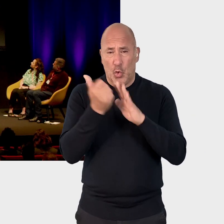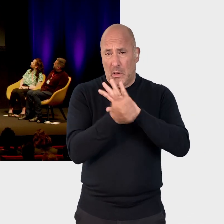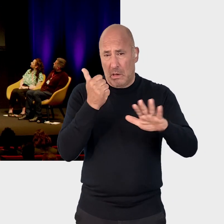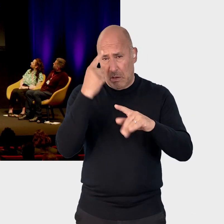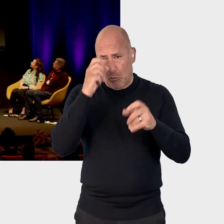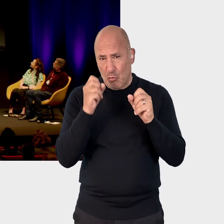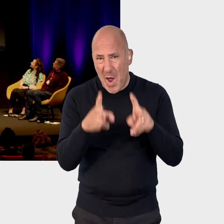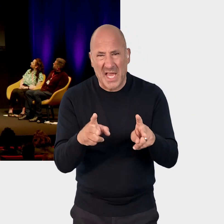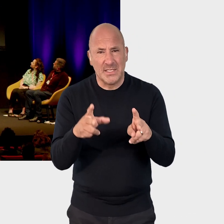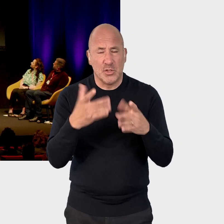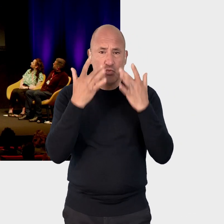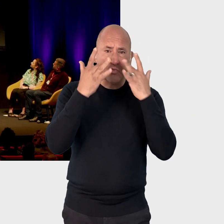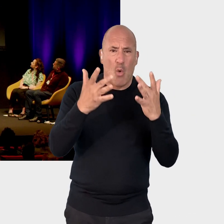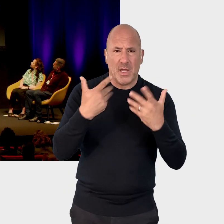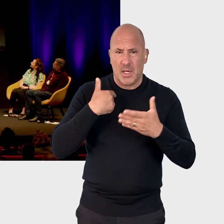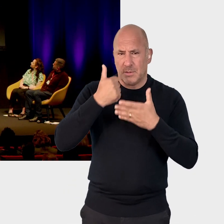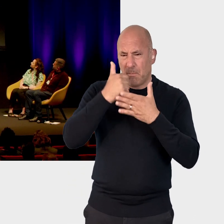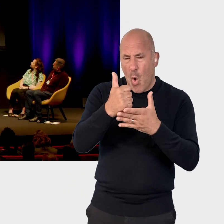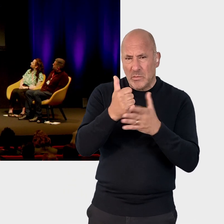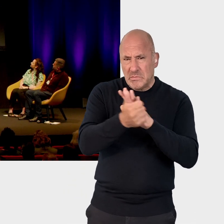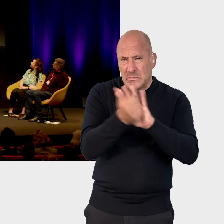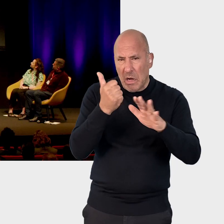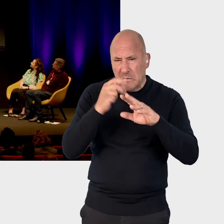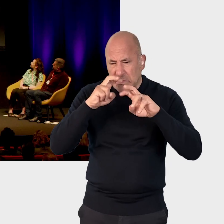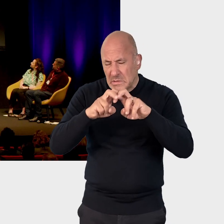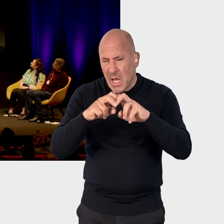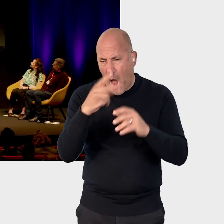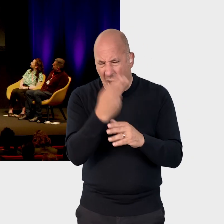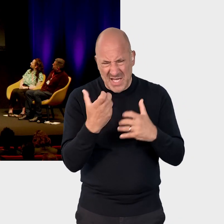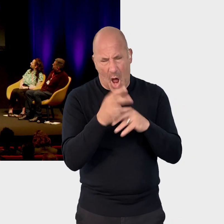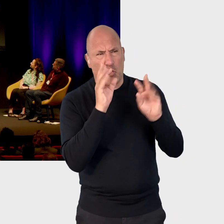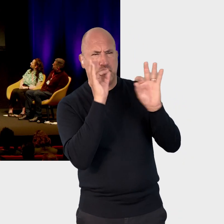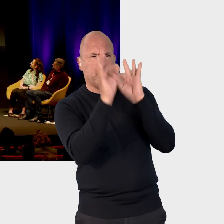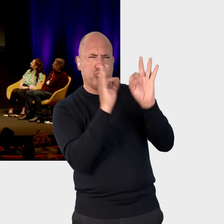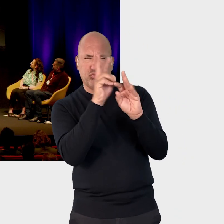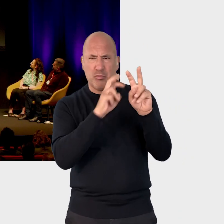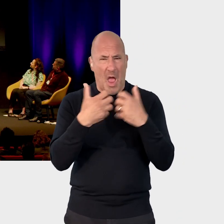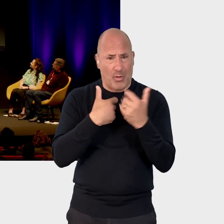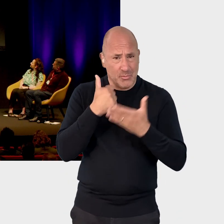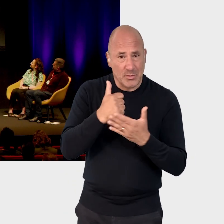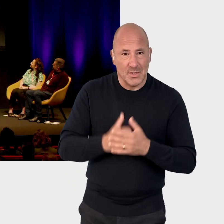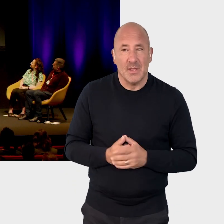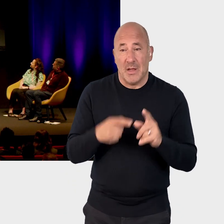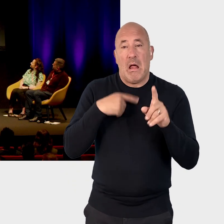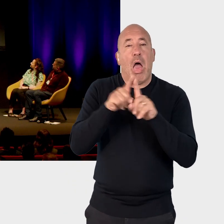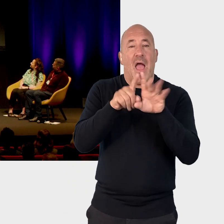high-quality materials, introducing new artistic techniques, demonstrating how to support inquiry skills when looking at